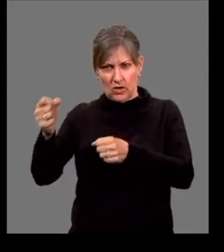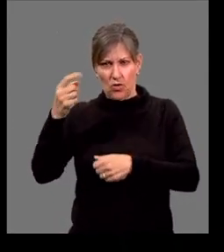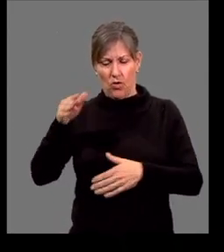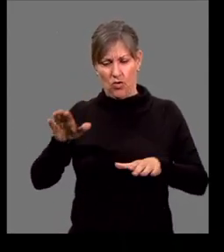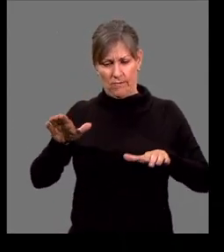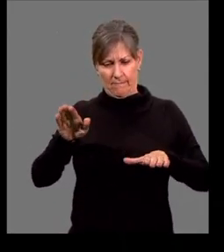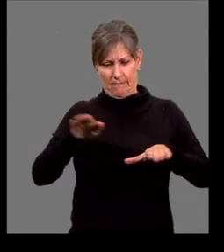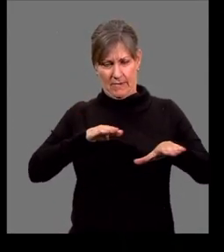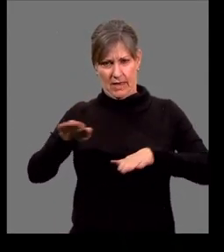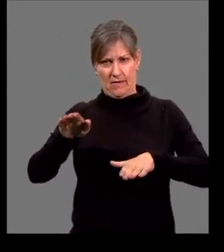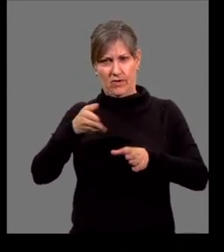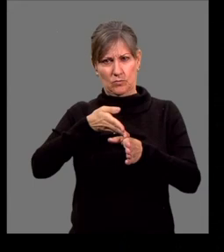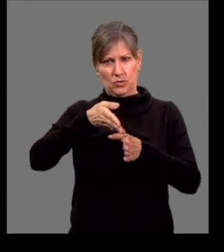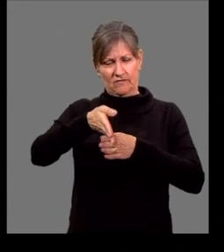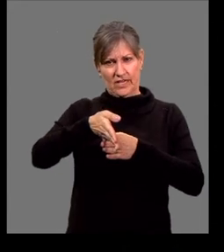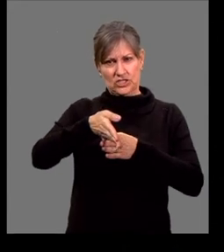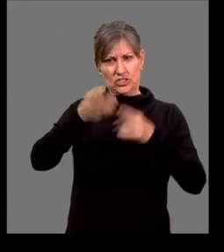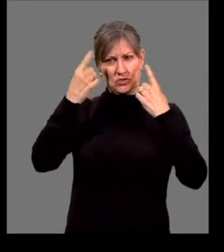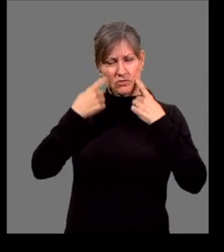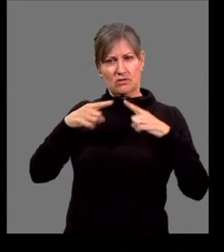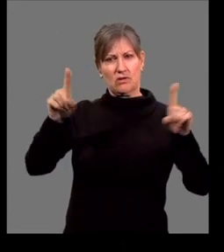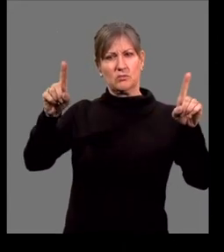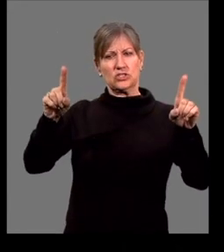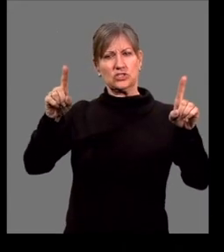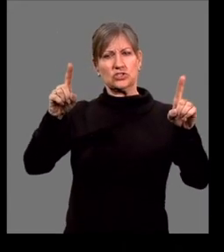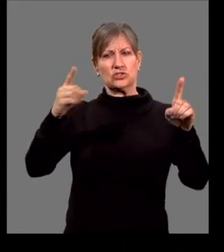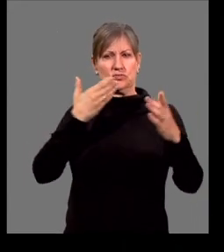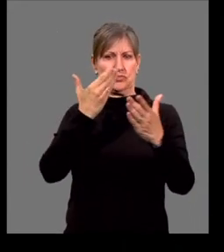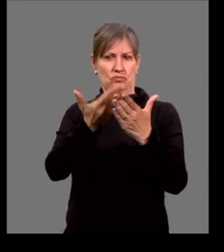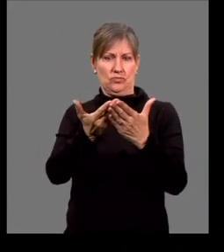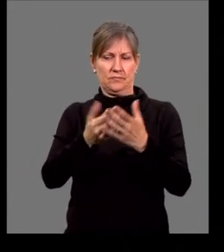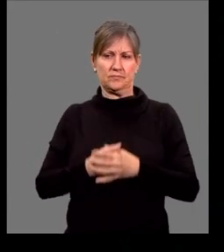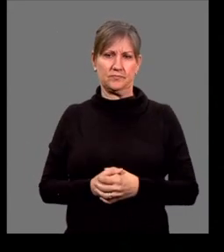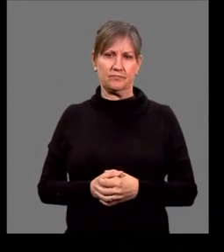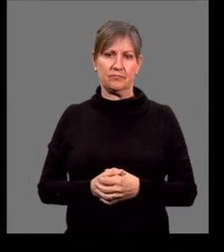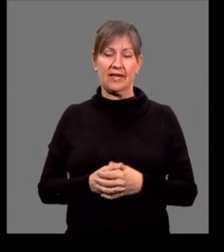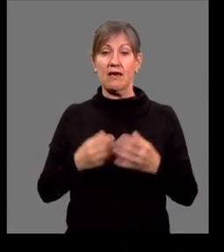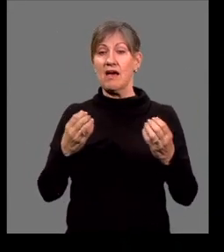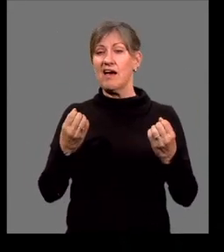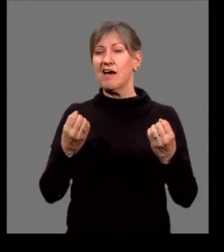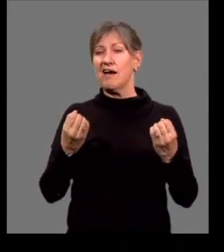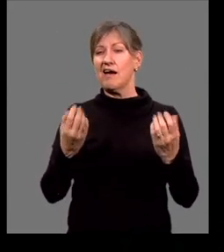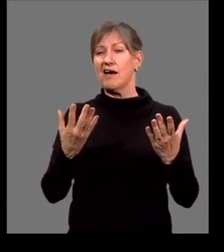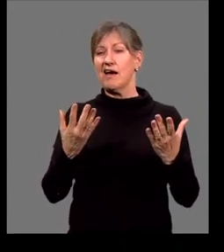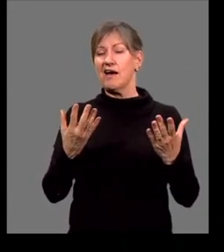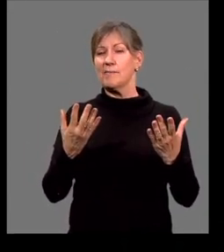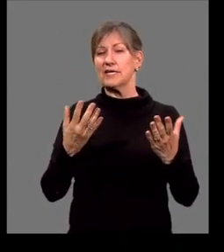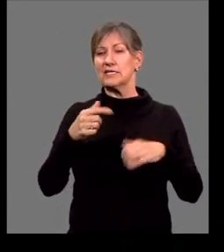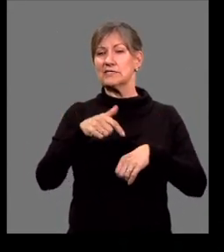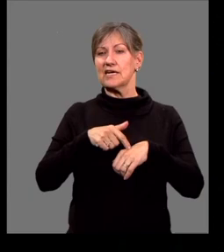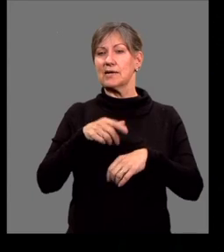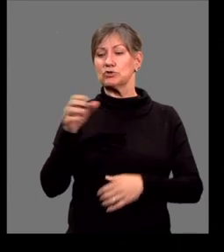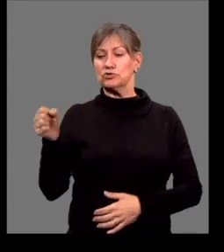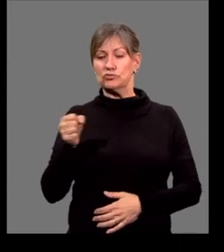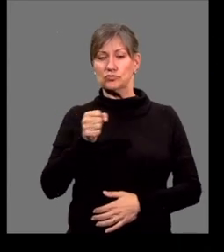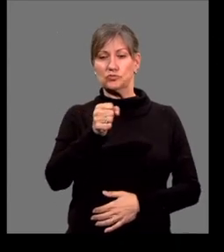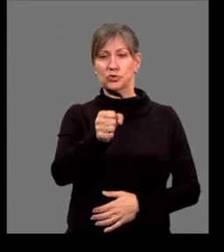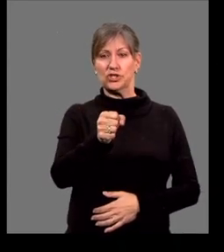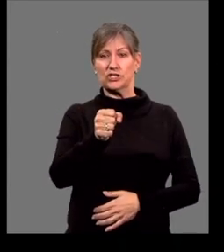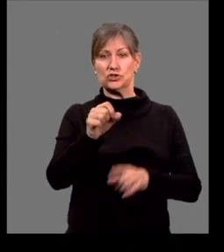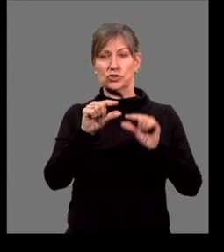acting professionally to accomplish a greater good. Now, how many times were you put into a work